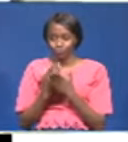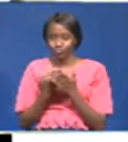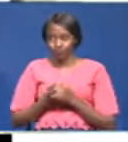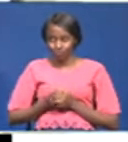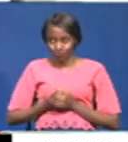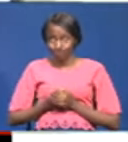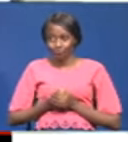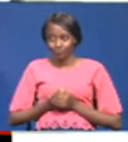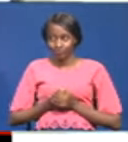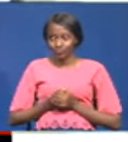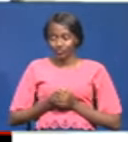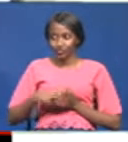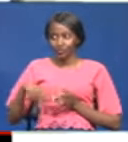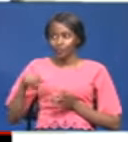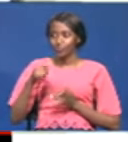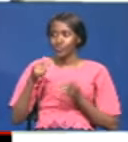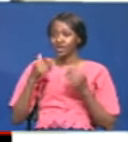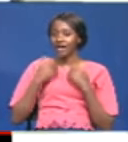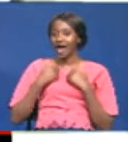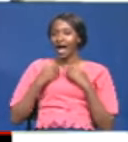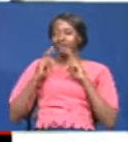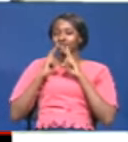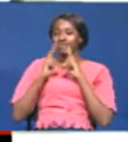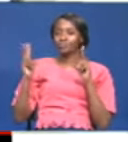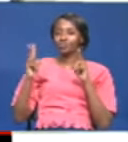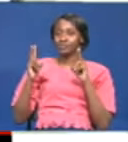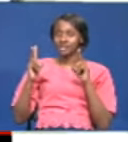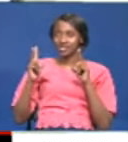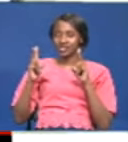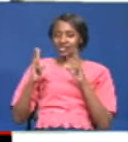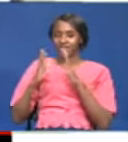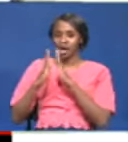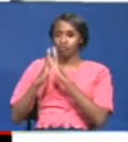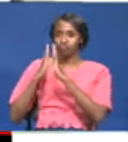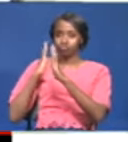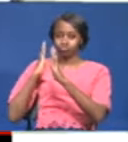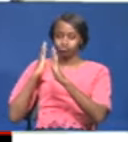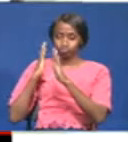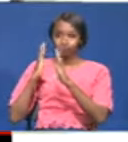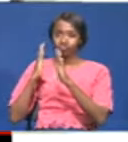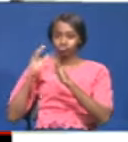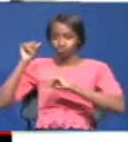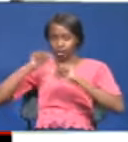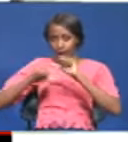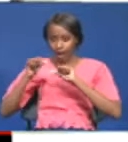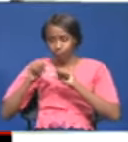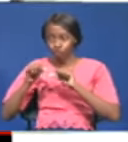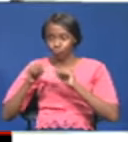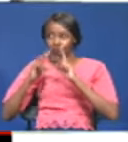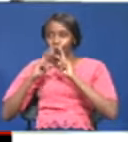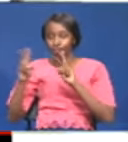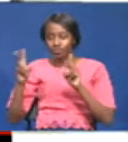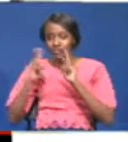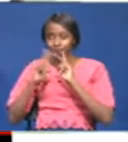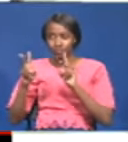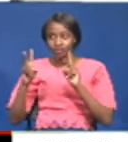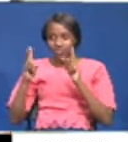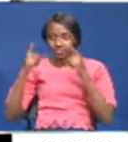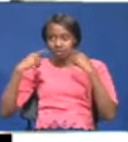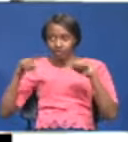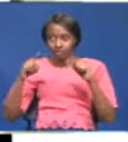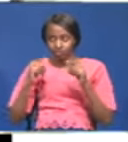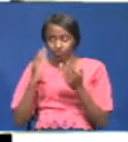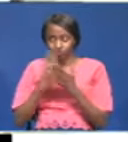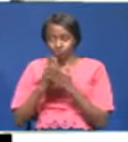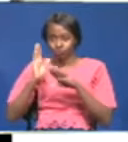we were just there for 2 days for a peace caravan, and then it did a peace concert. It rained, and people still waited until the concert was over, so very good.